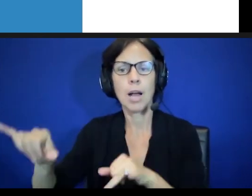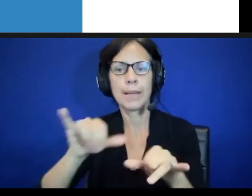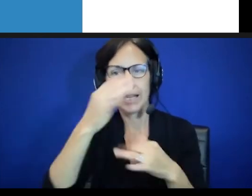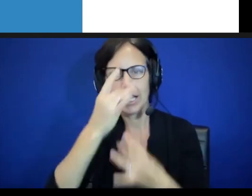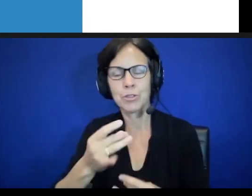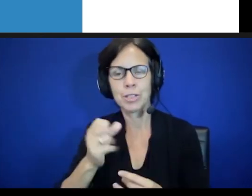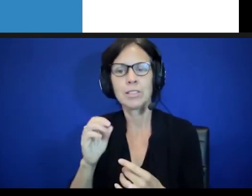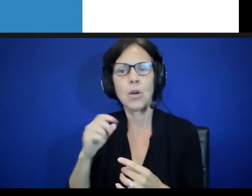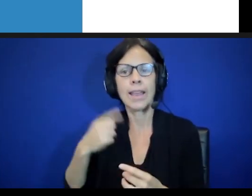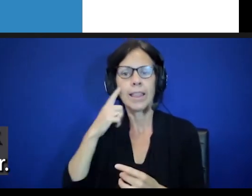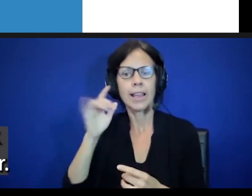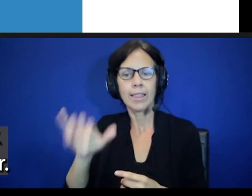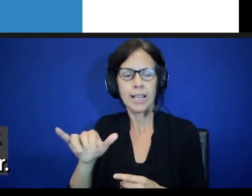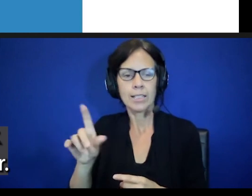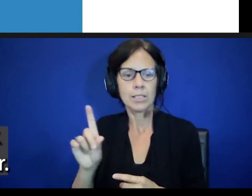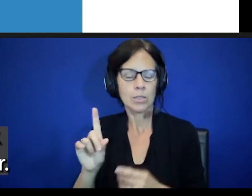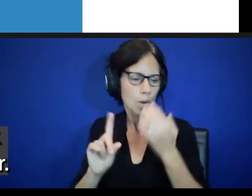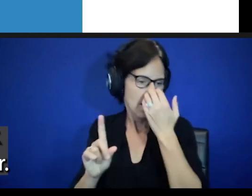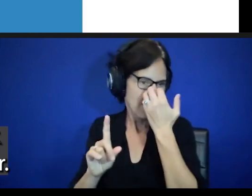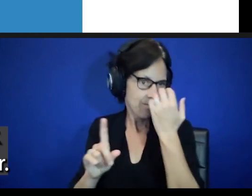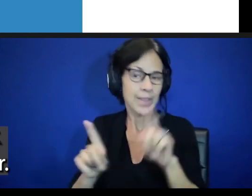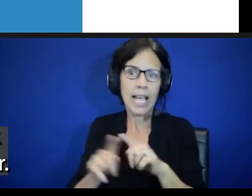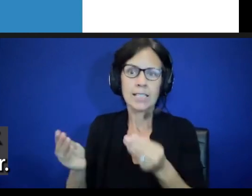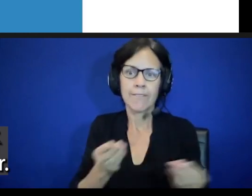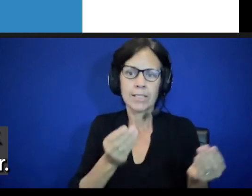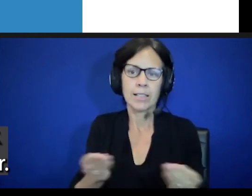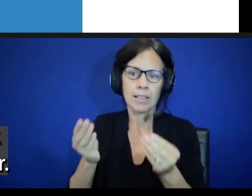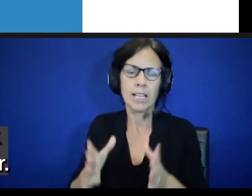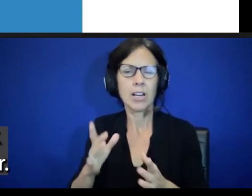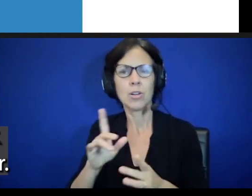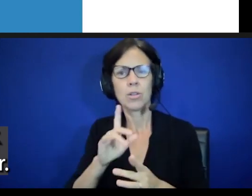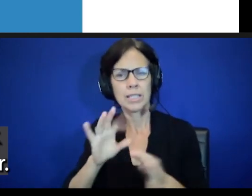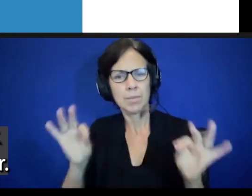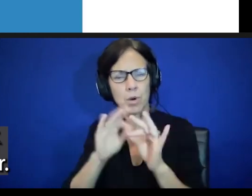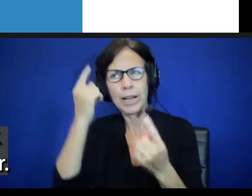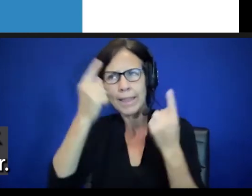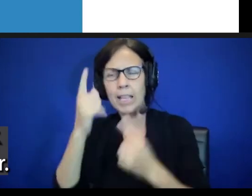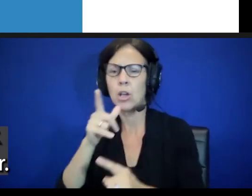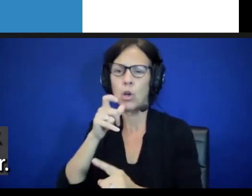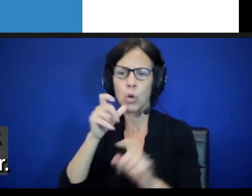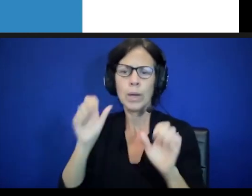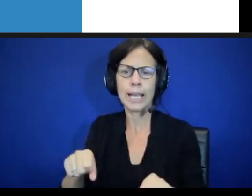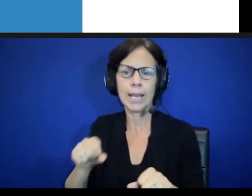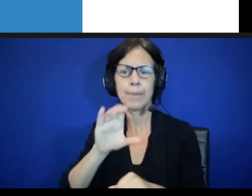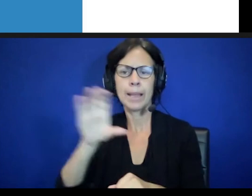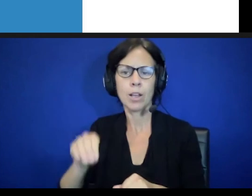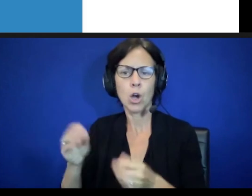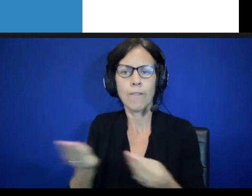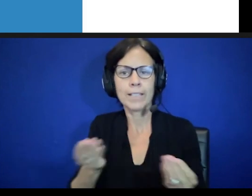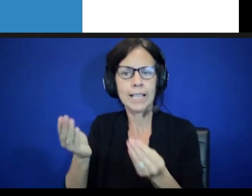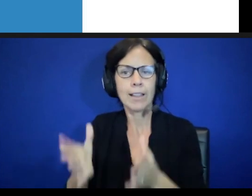that's where, as a facilitator, we need to really think through who can be the co-facilitator